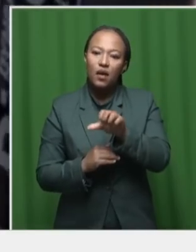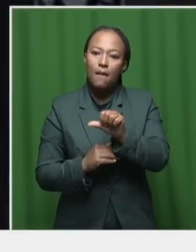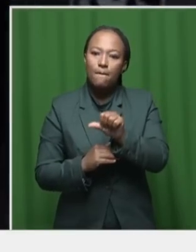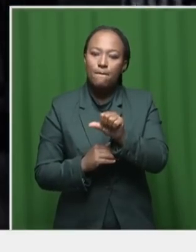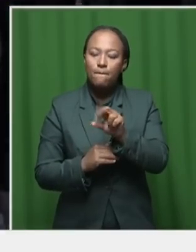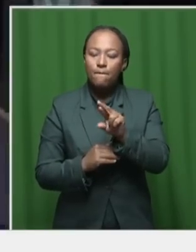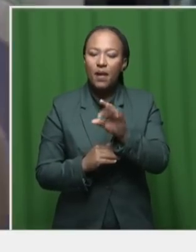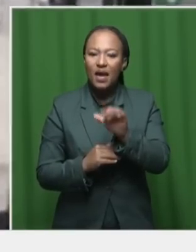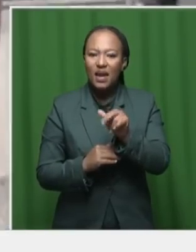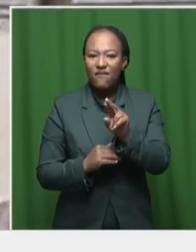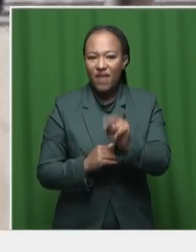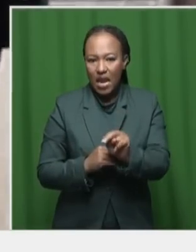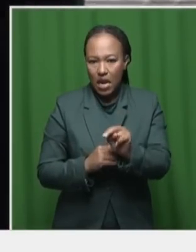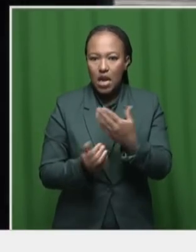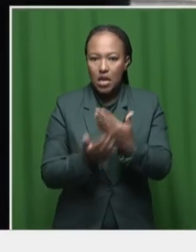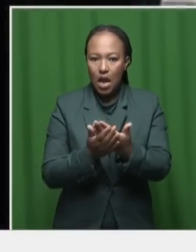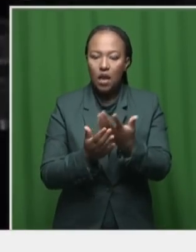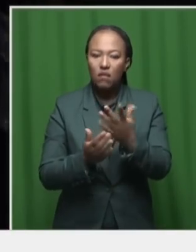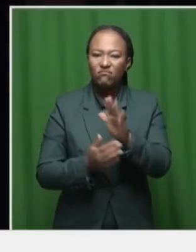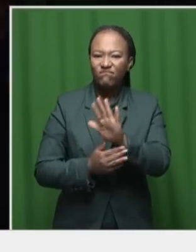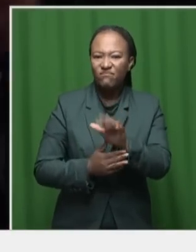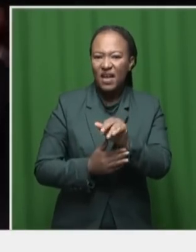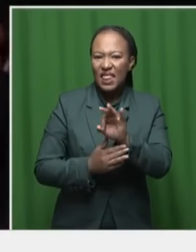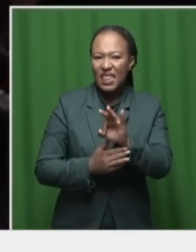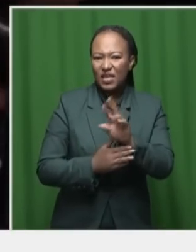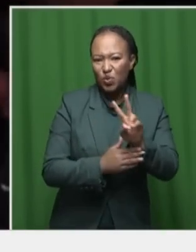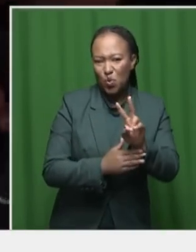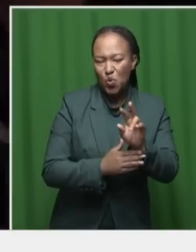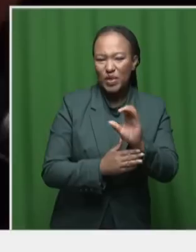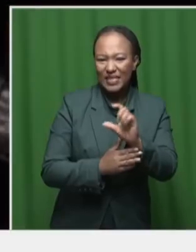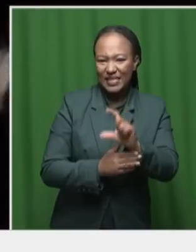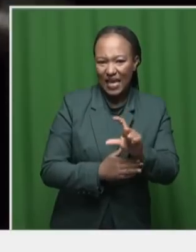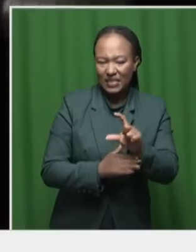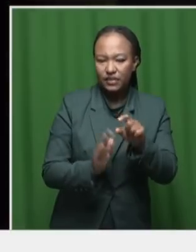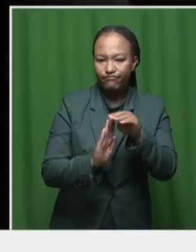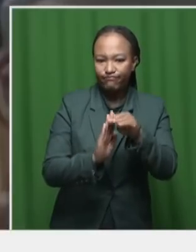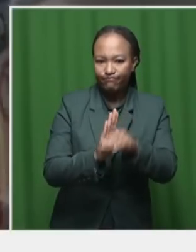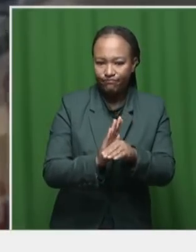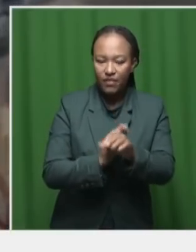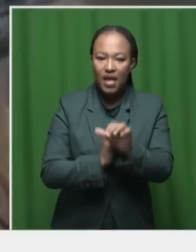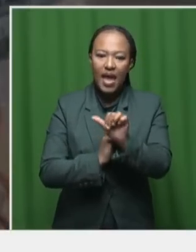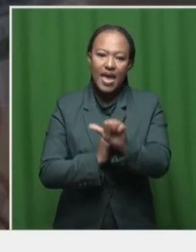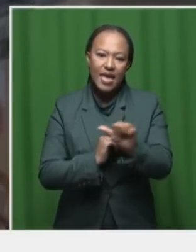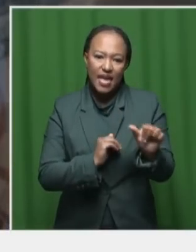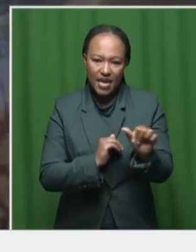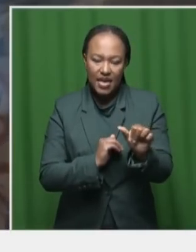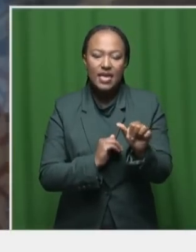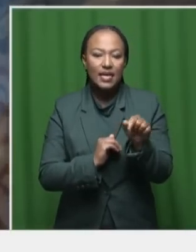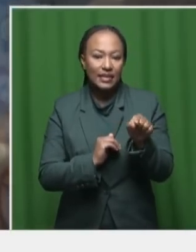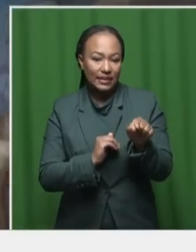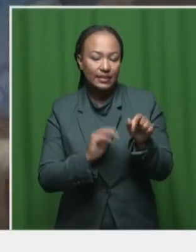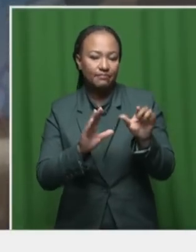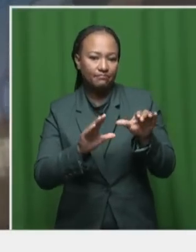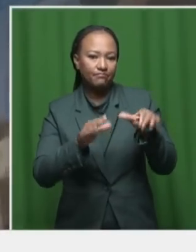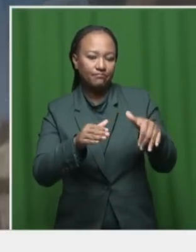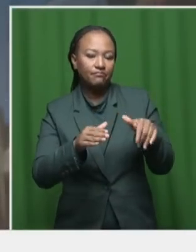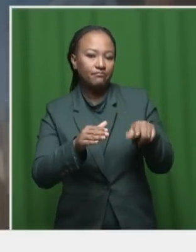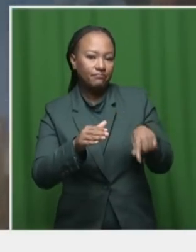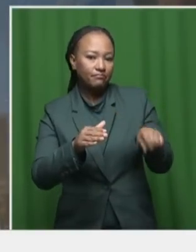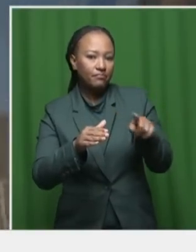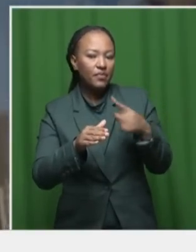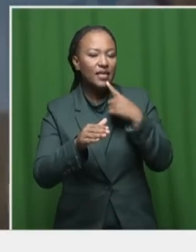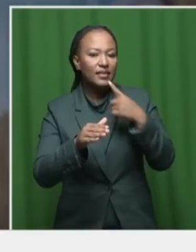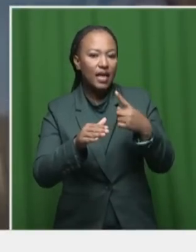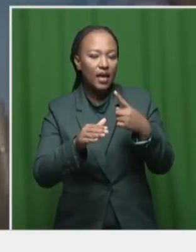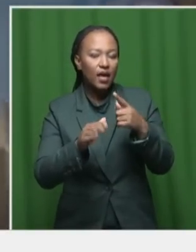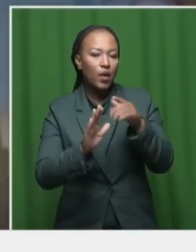slated to come down by around 32 cents a litre. So the Automobile Association, that's the AA, they say that the